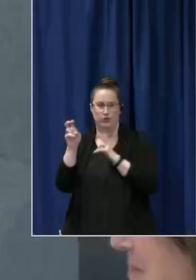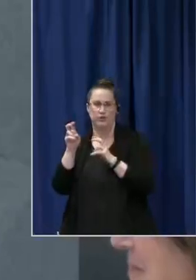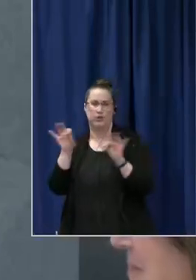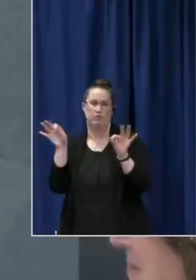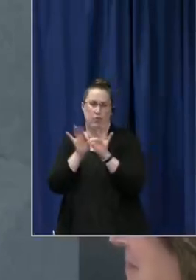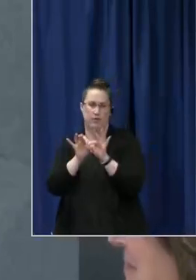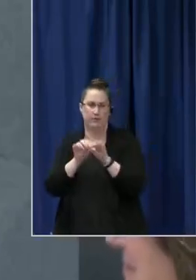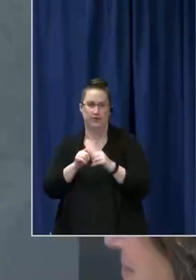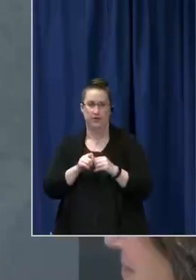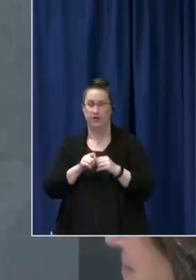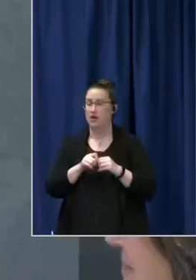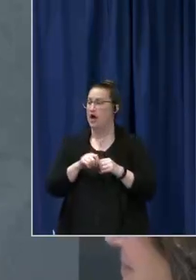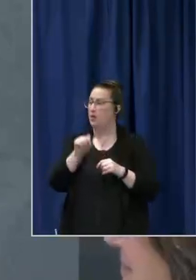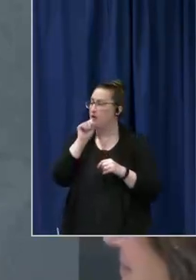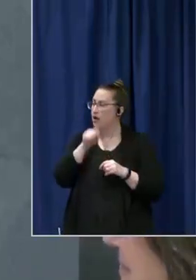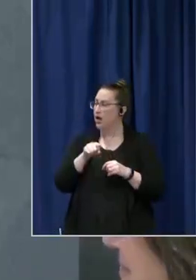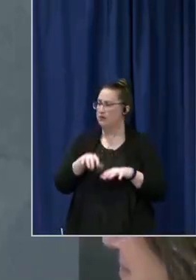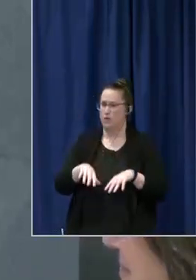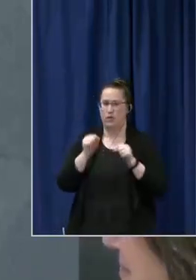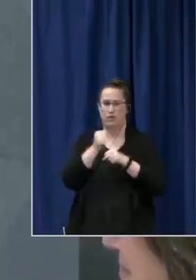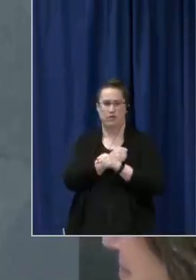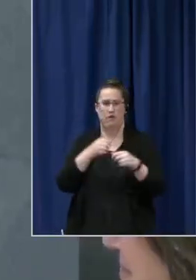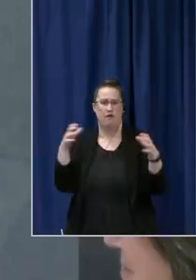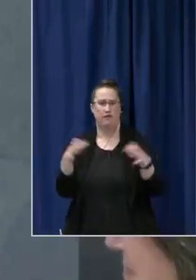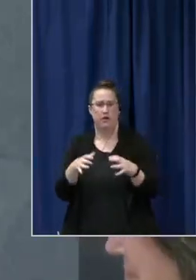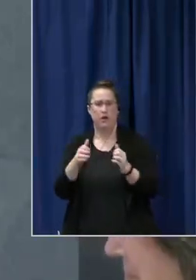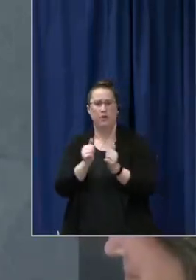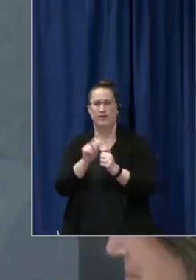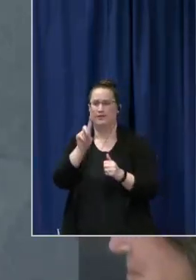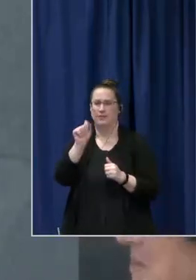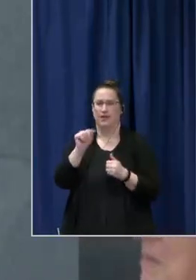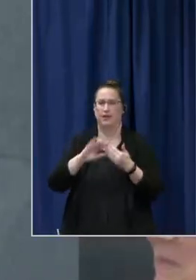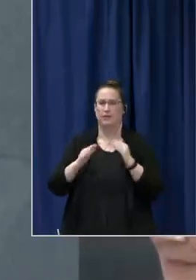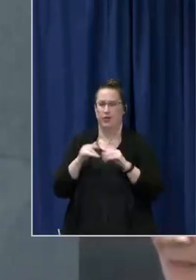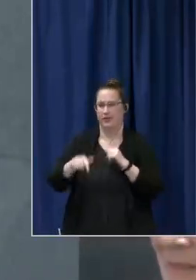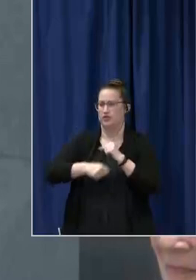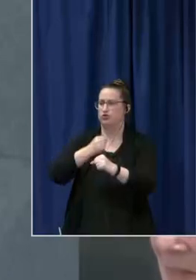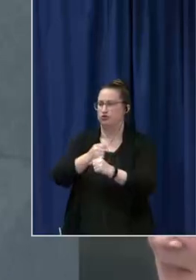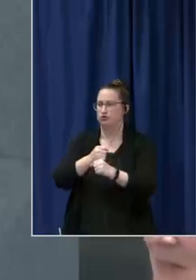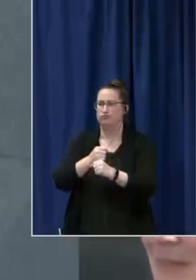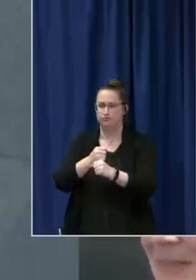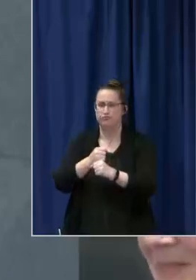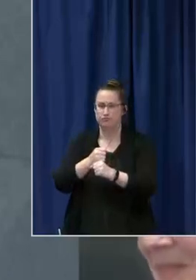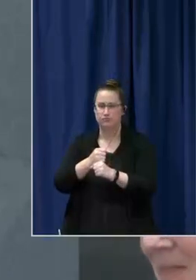I would love to hold a cafecito for the disability community this year.